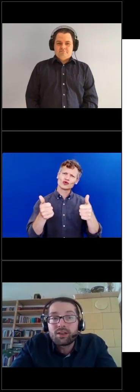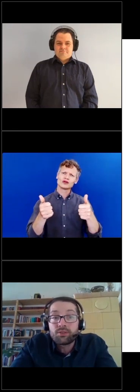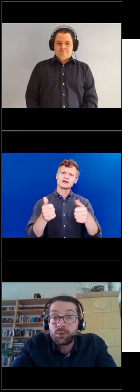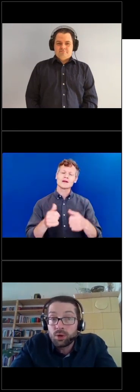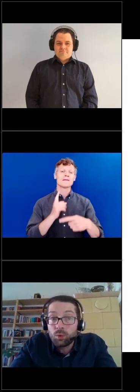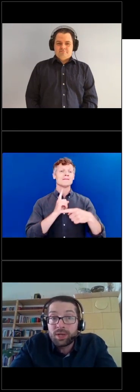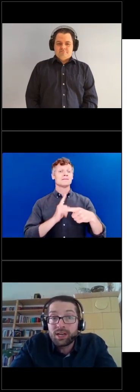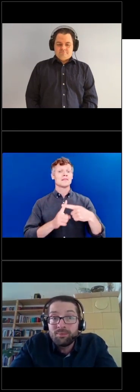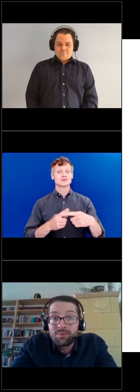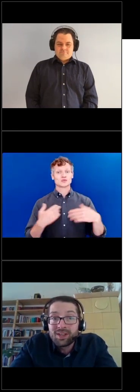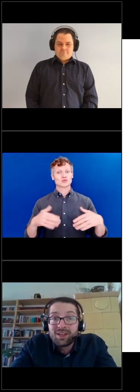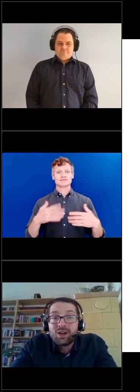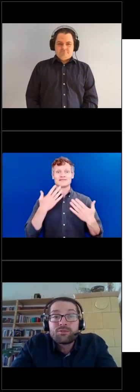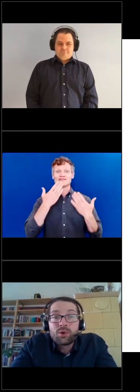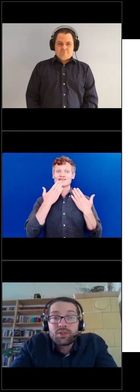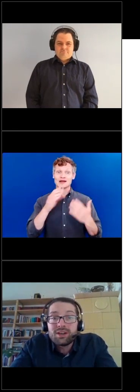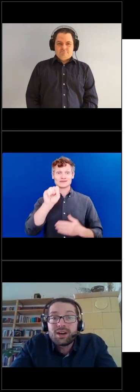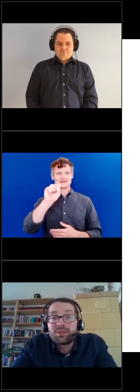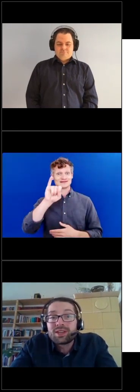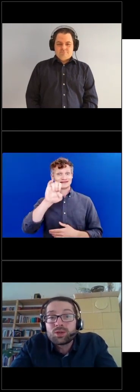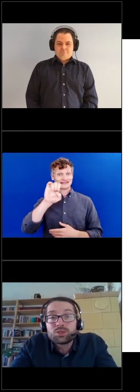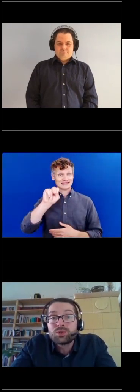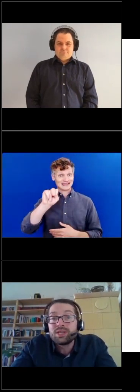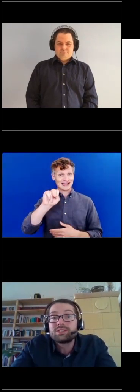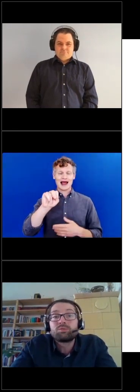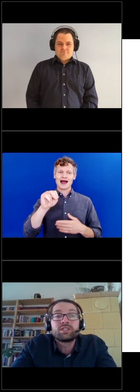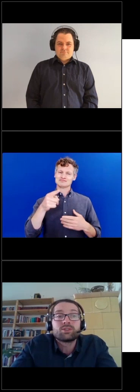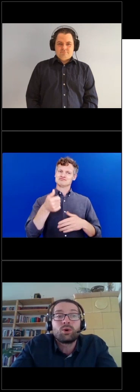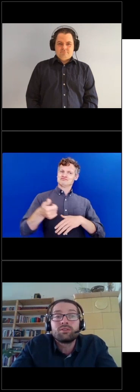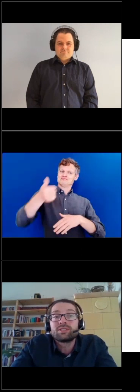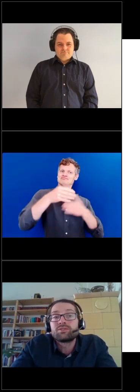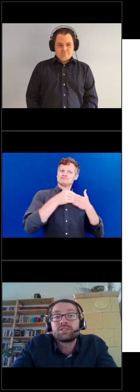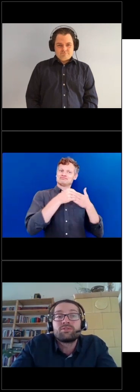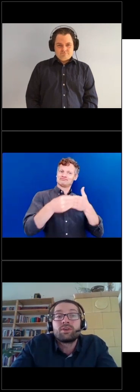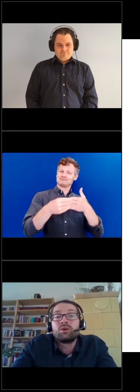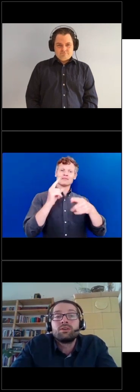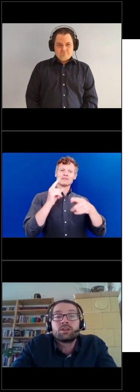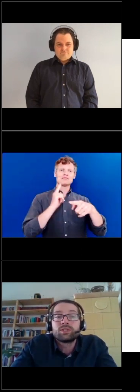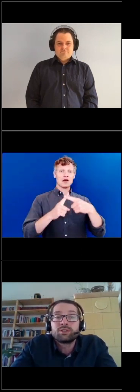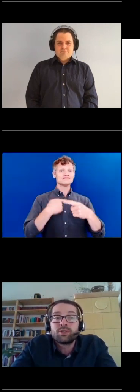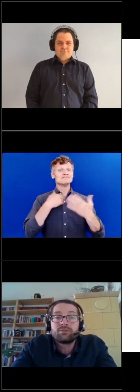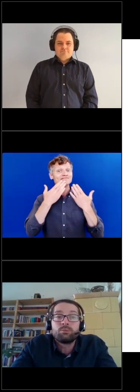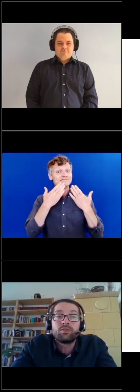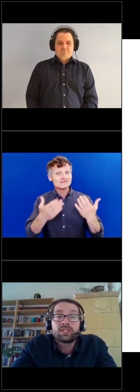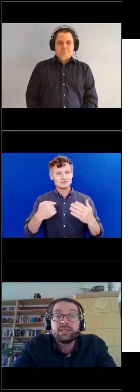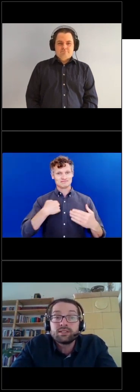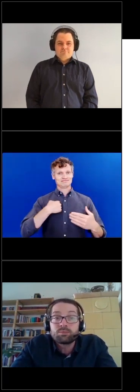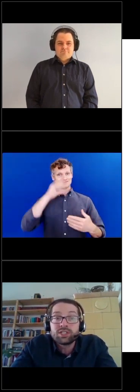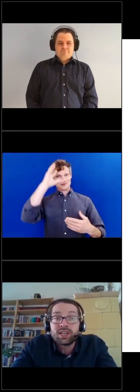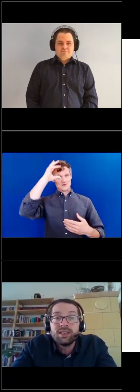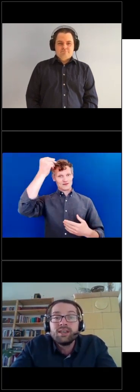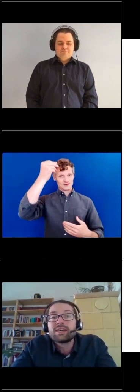for guiding us through the whole webinar. Further, our thanks goes to the interpreters Oliver and Christopher from